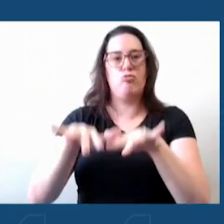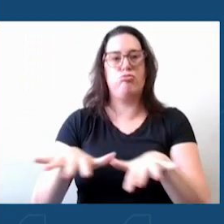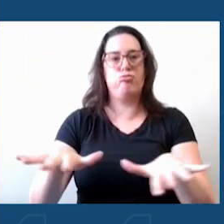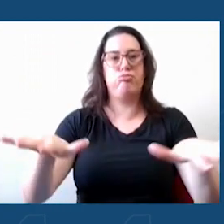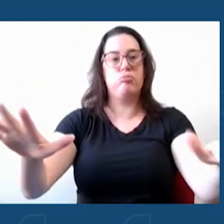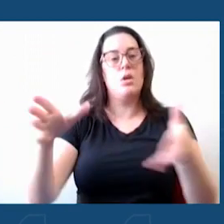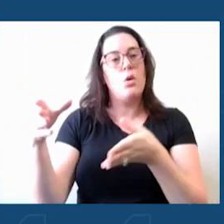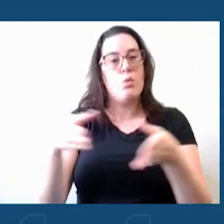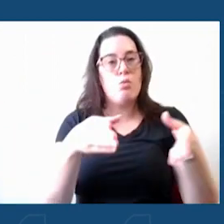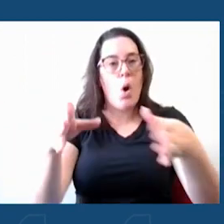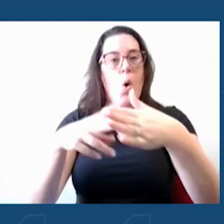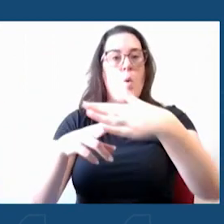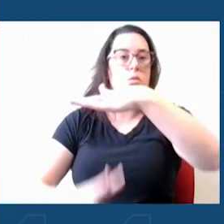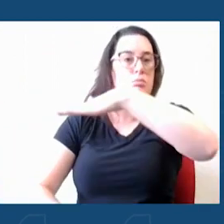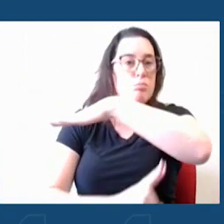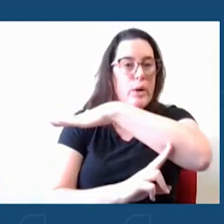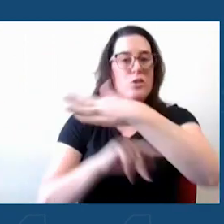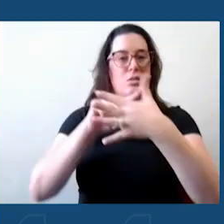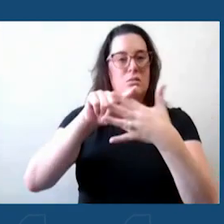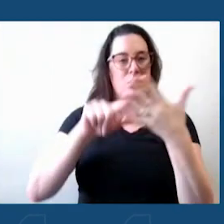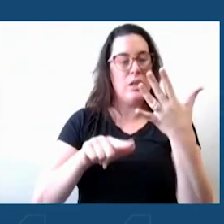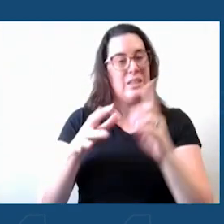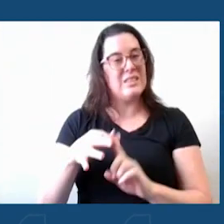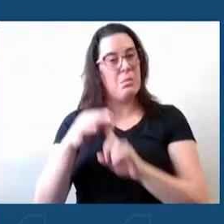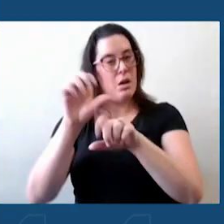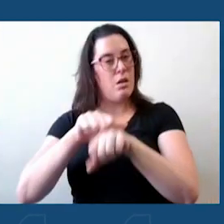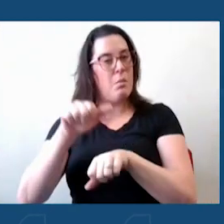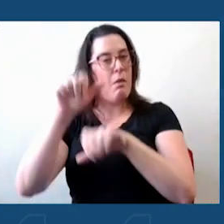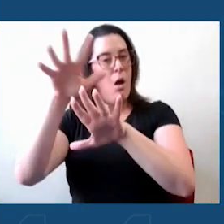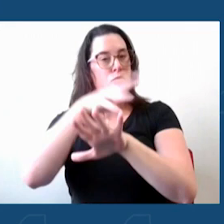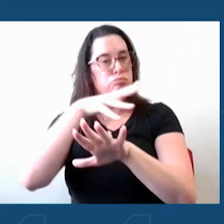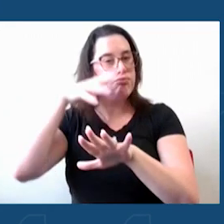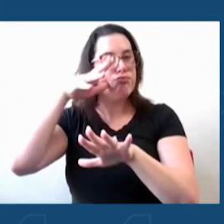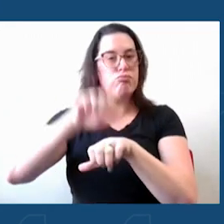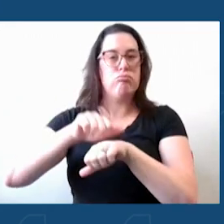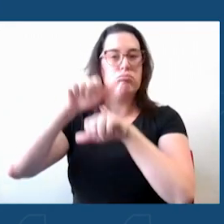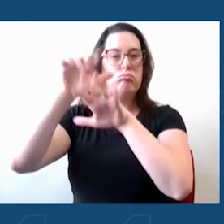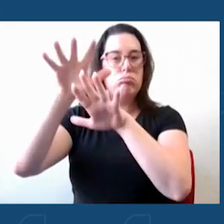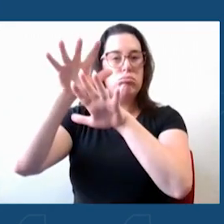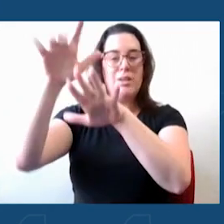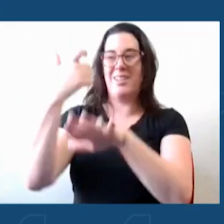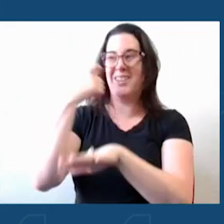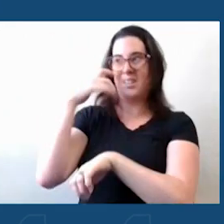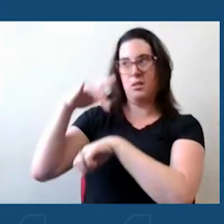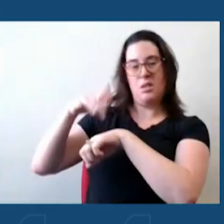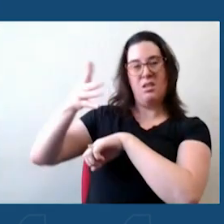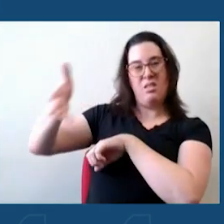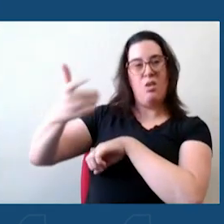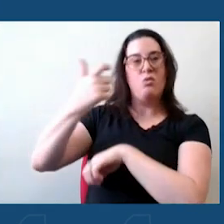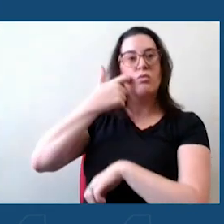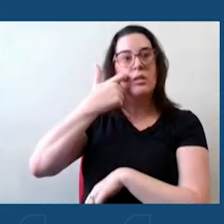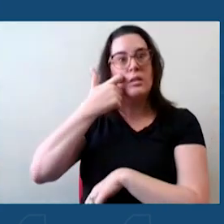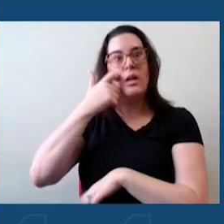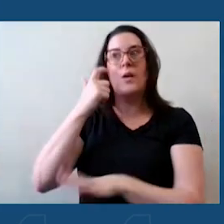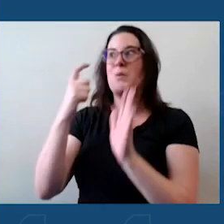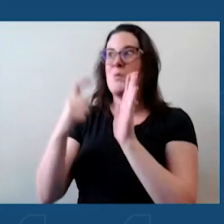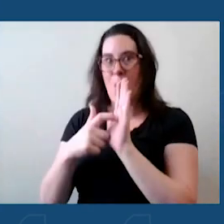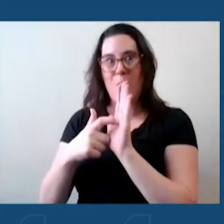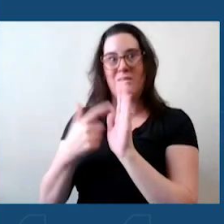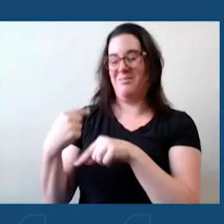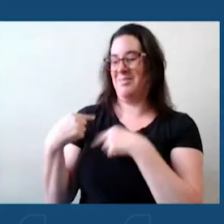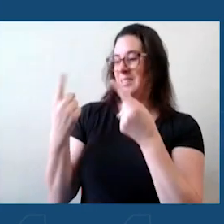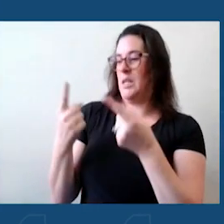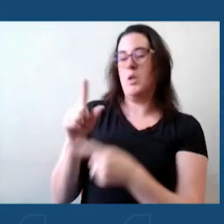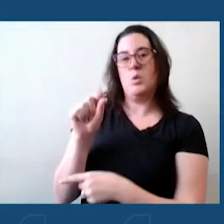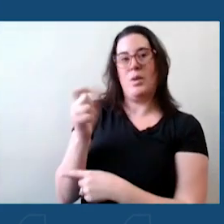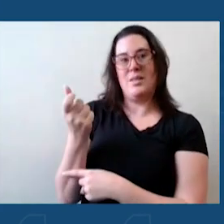those are bridges, especially in the rural mountain areas. I was there not long ago and had a chance to see the rebuilding that's still going on after